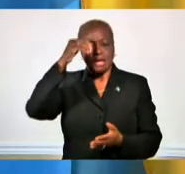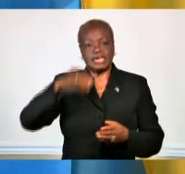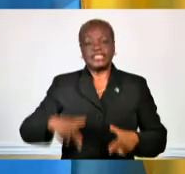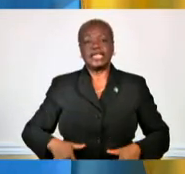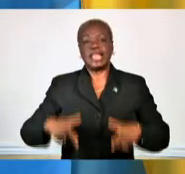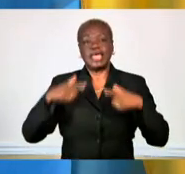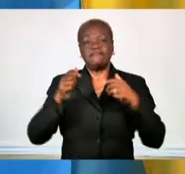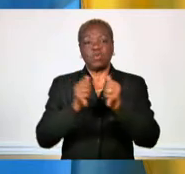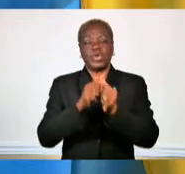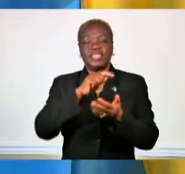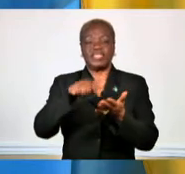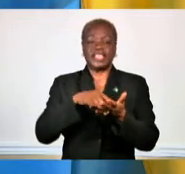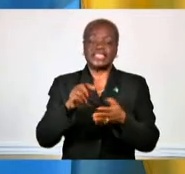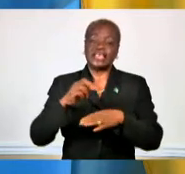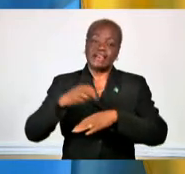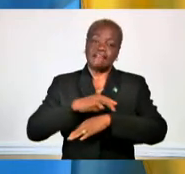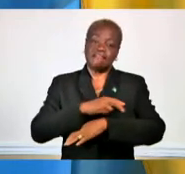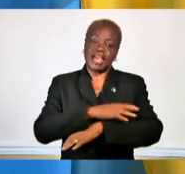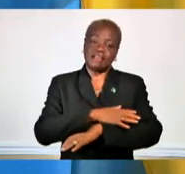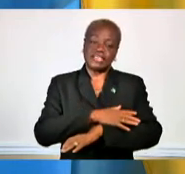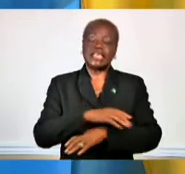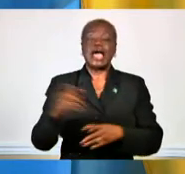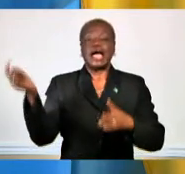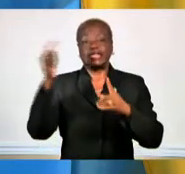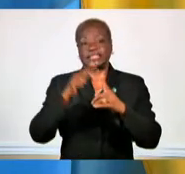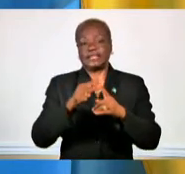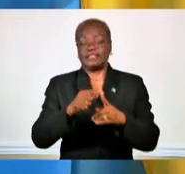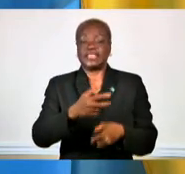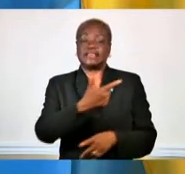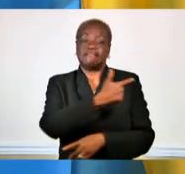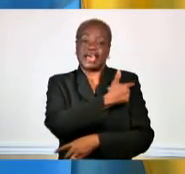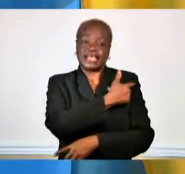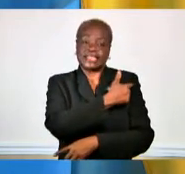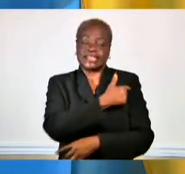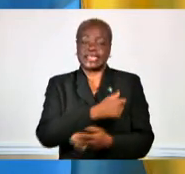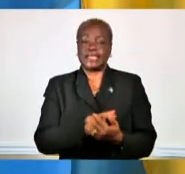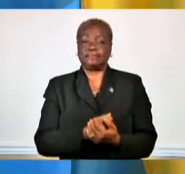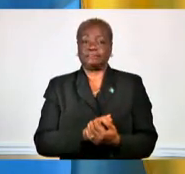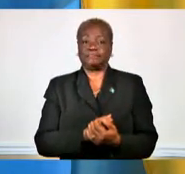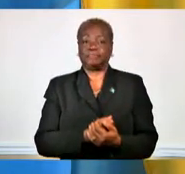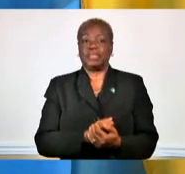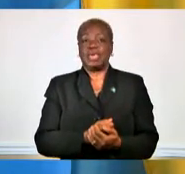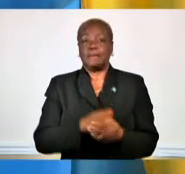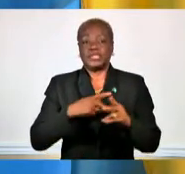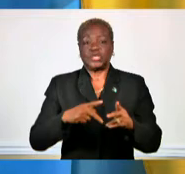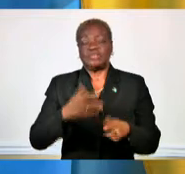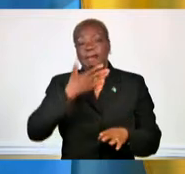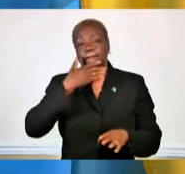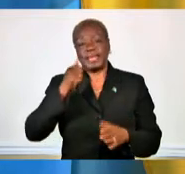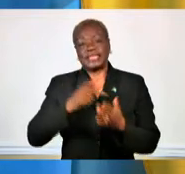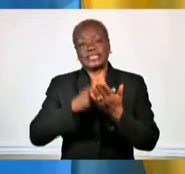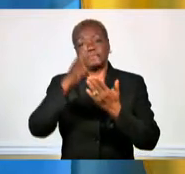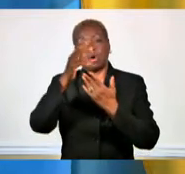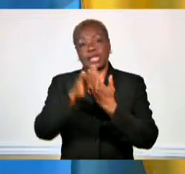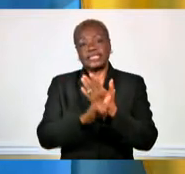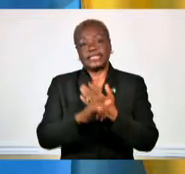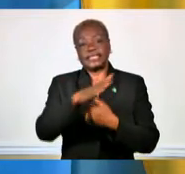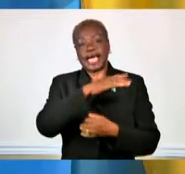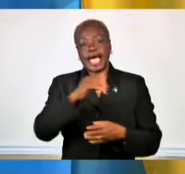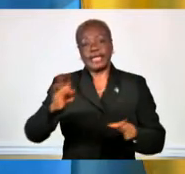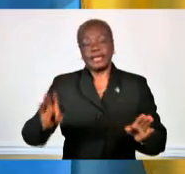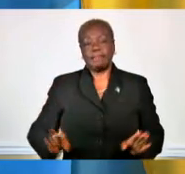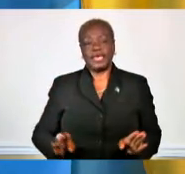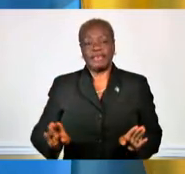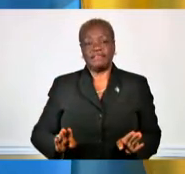virus until there is a vaccine, pursuing the best policies and behaviors